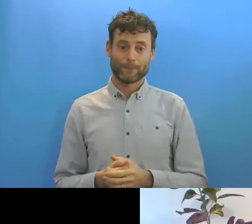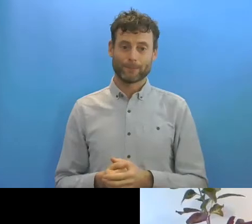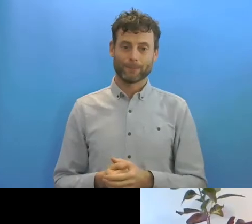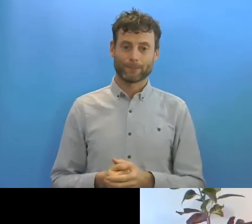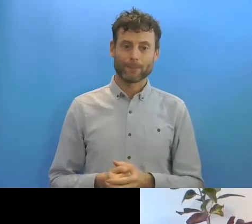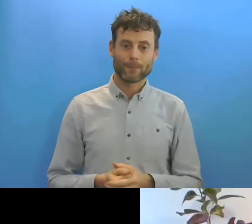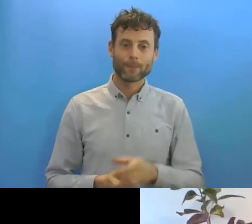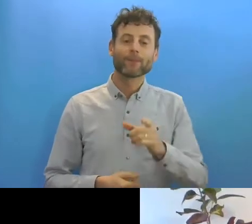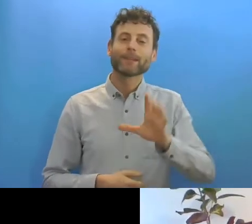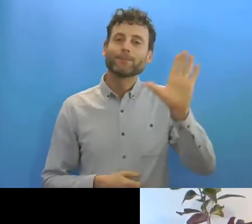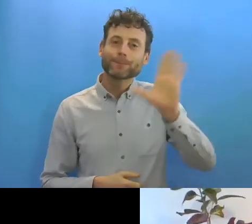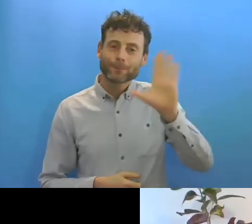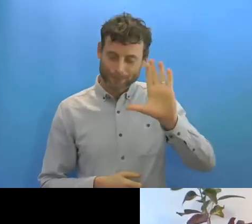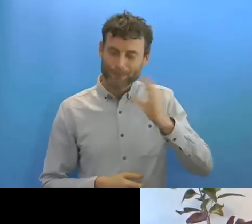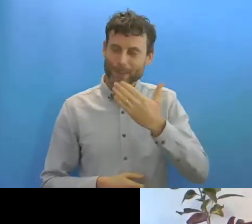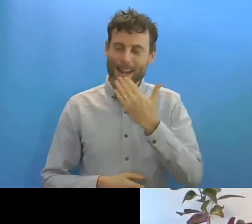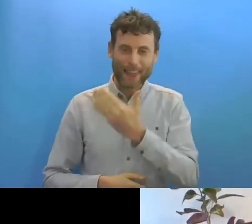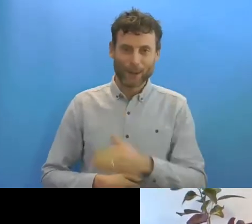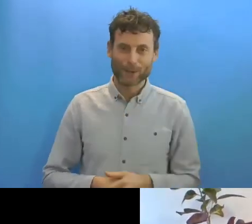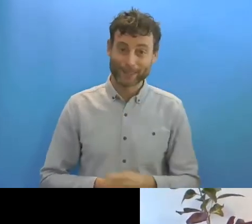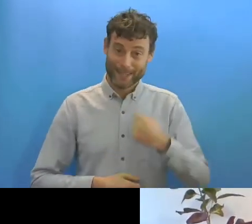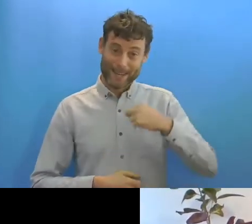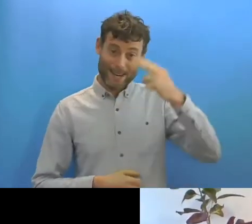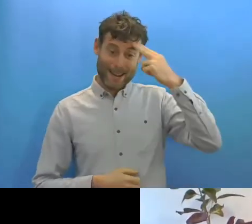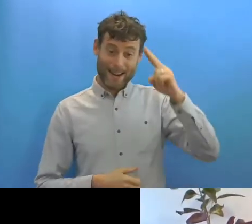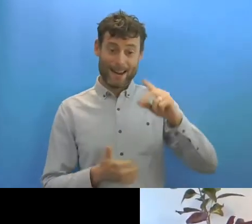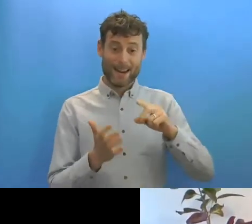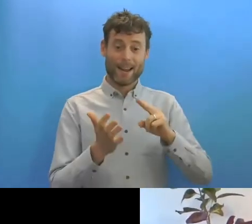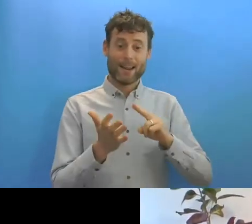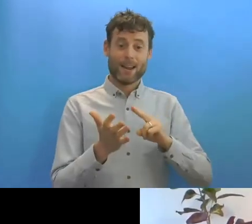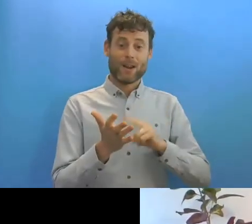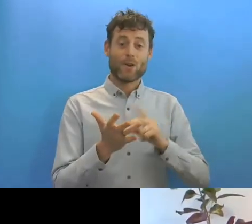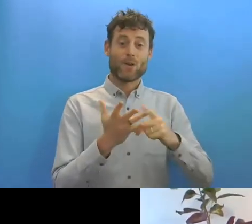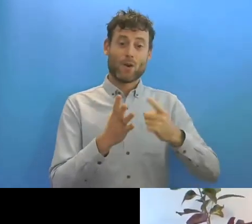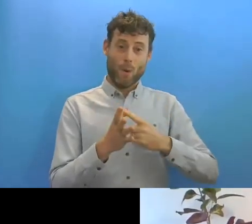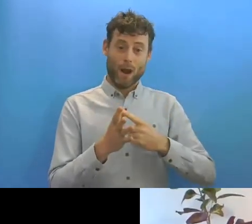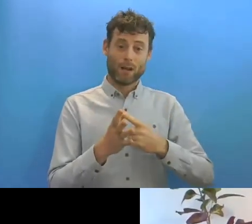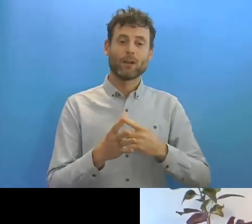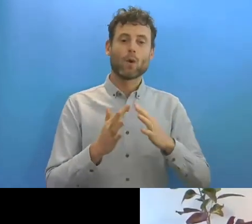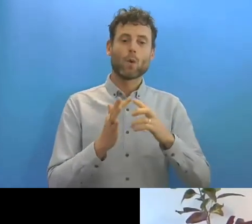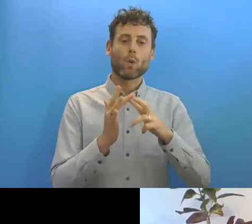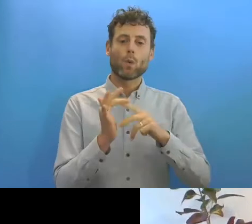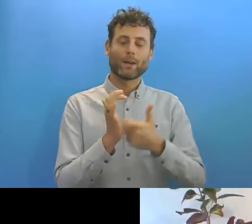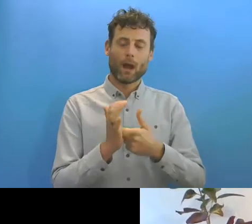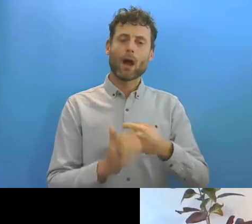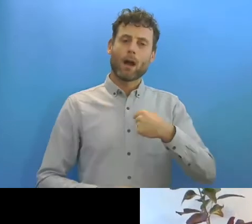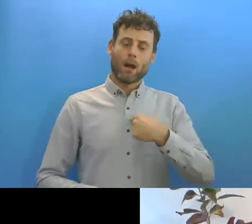Yes, thank you, Isabella. Hi, my name is Noah Winter, pronouns they, them, and I'm a